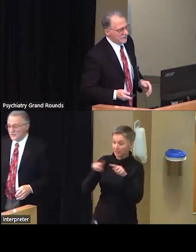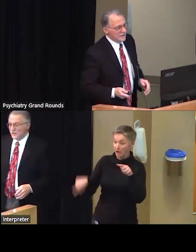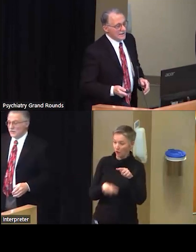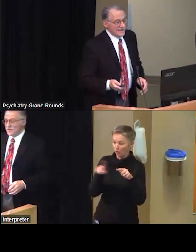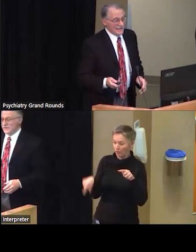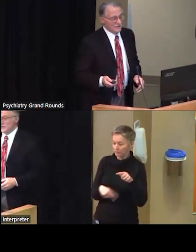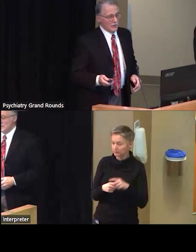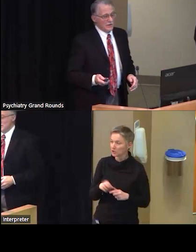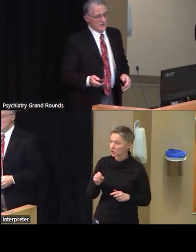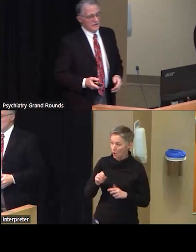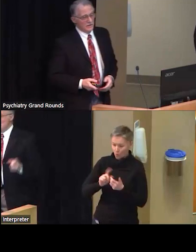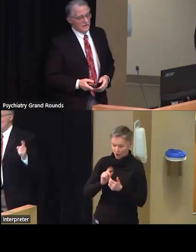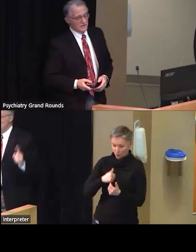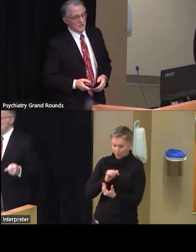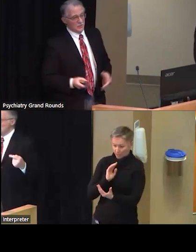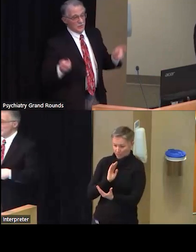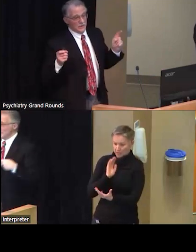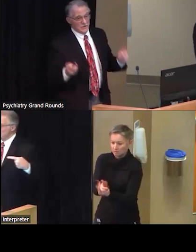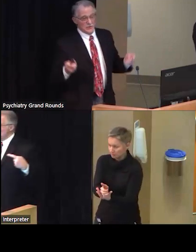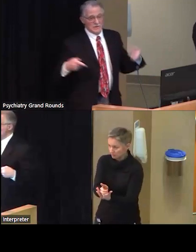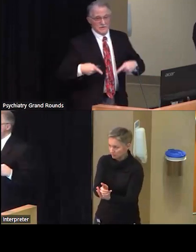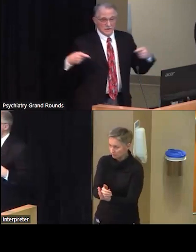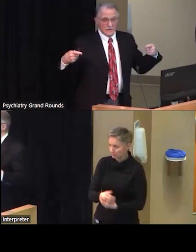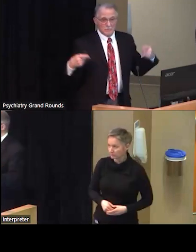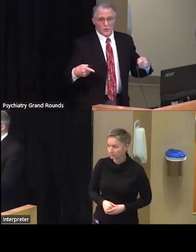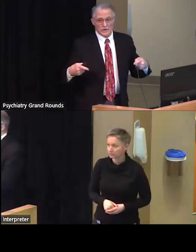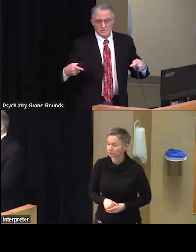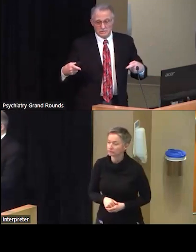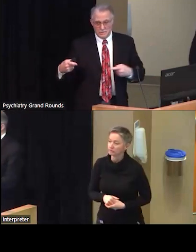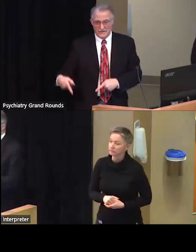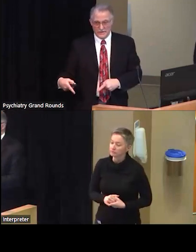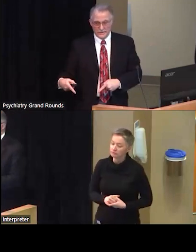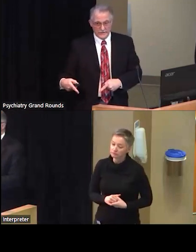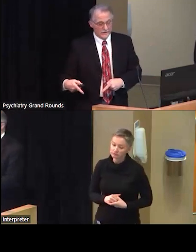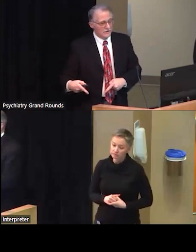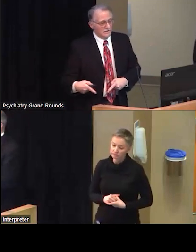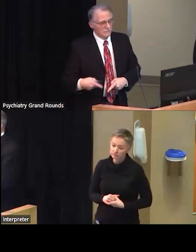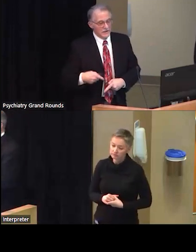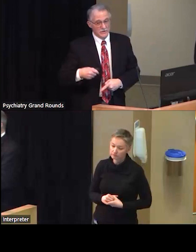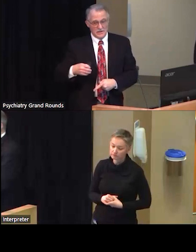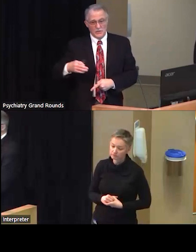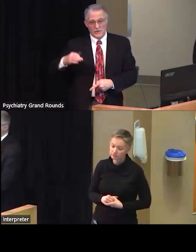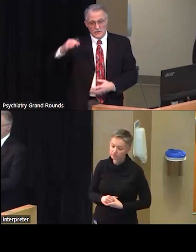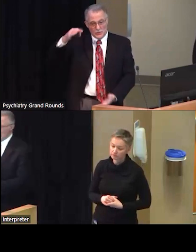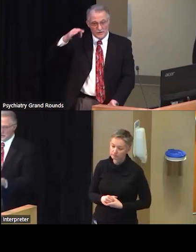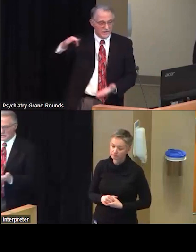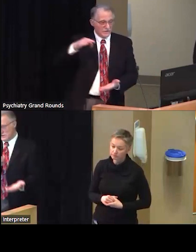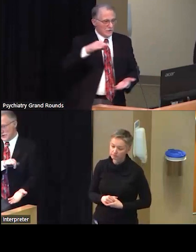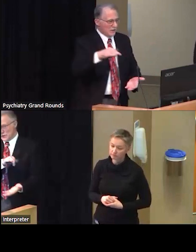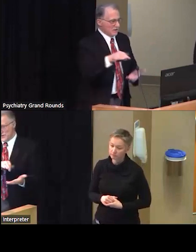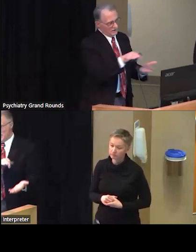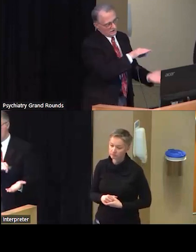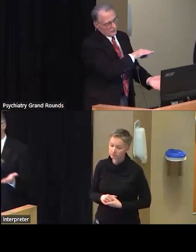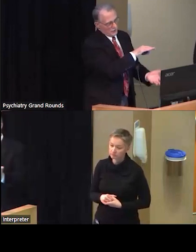intervene? Let's focus on the organization where we can do something more about it. See what we can do. What are the